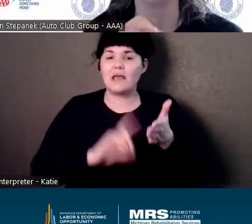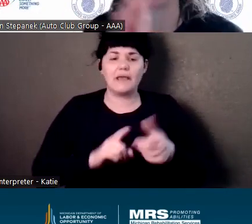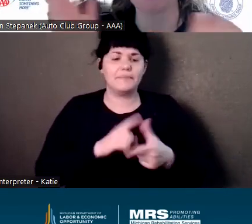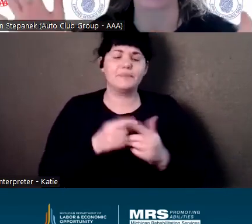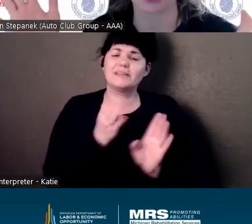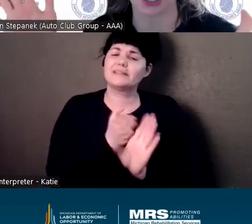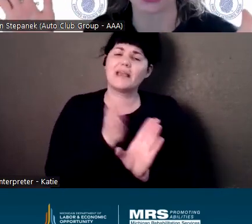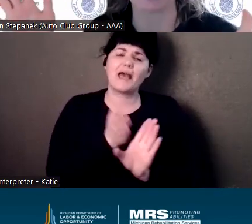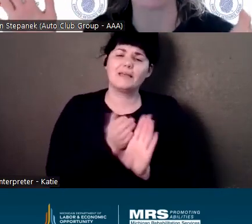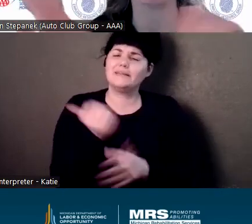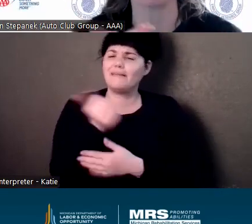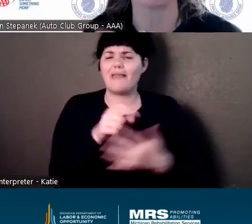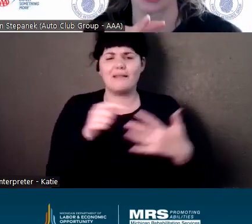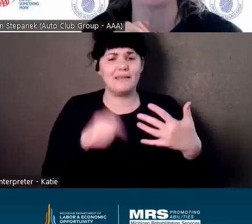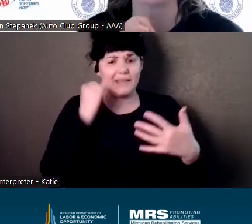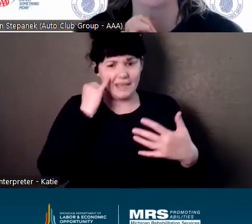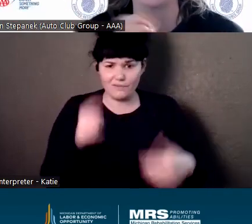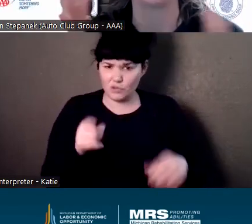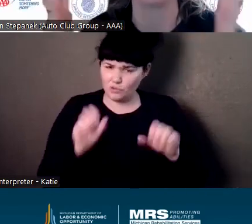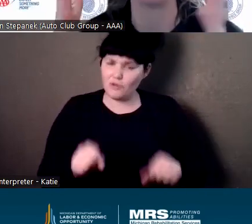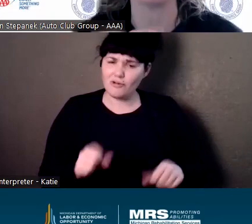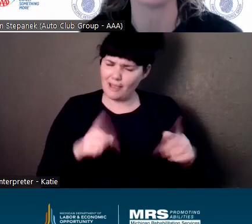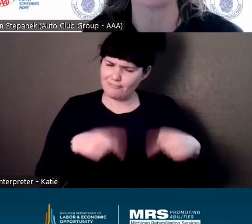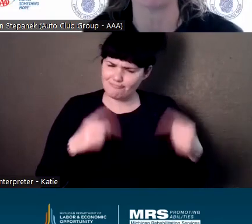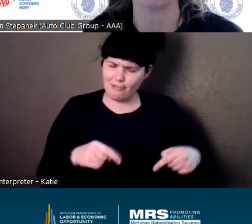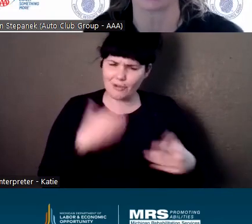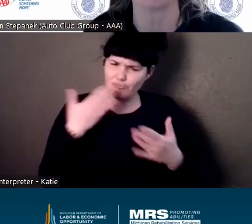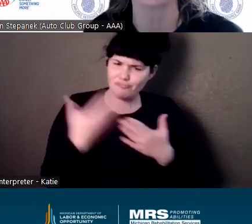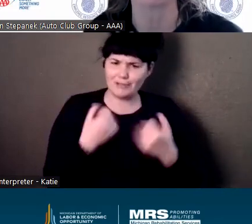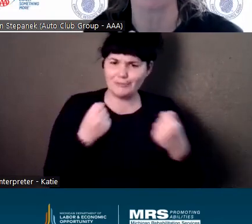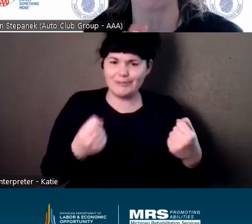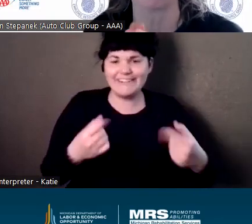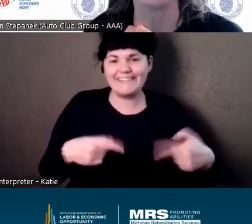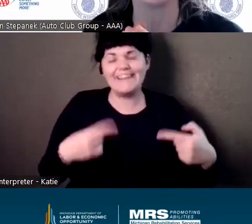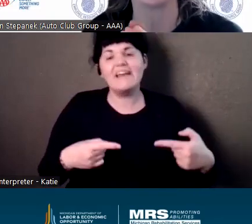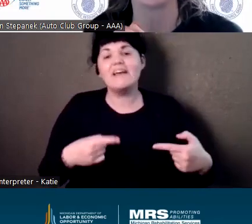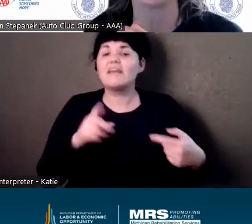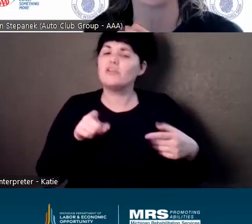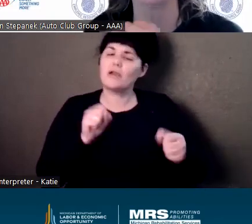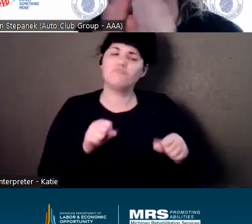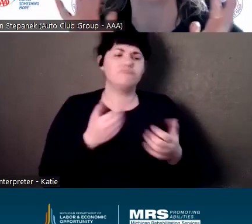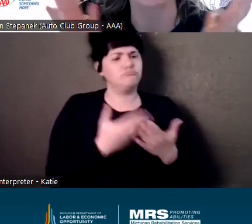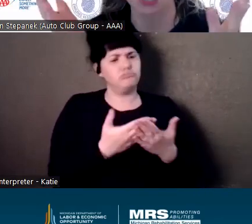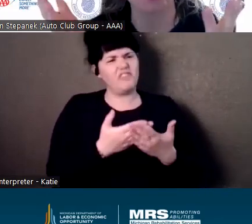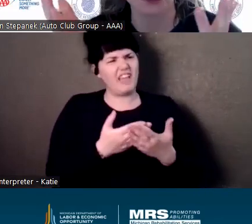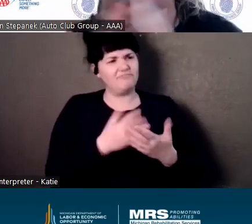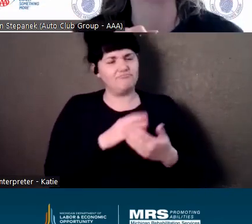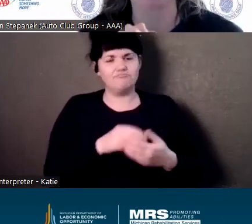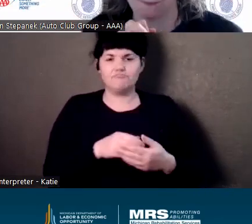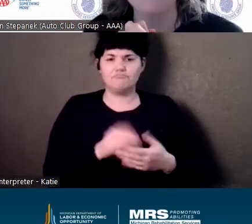if you can make a good argument for how it could, play a role in creating an